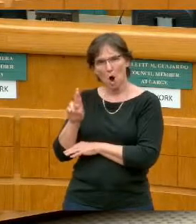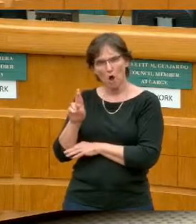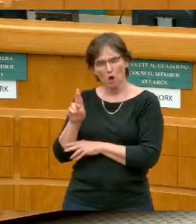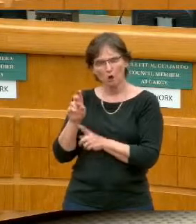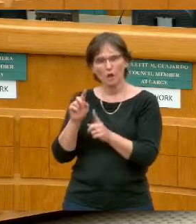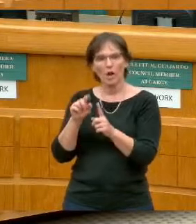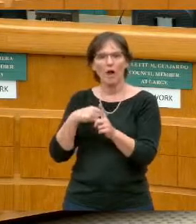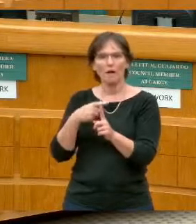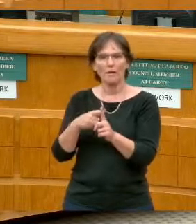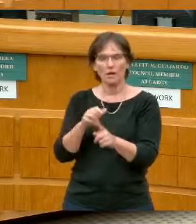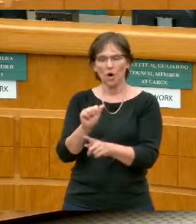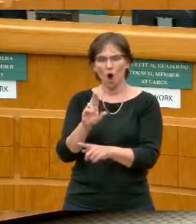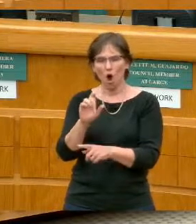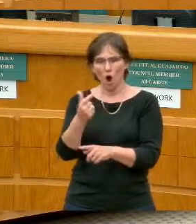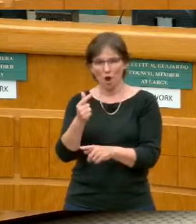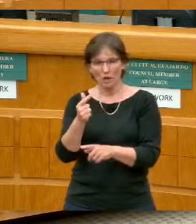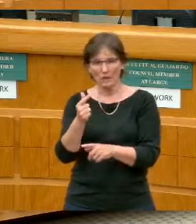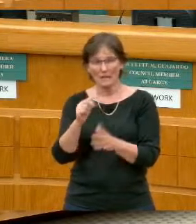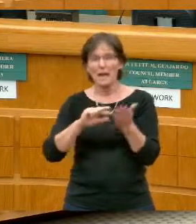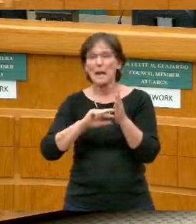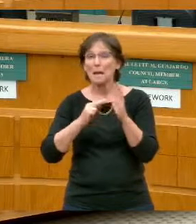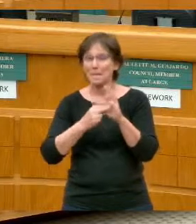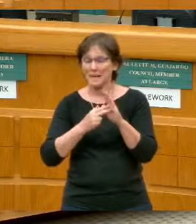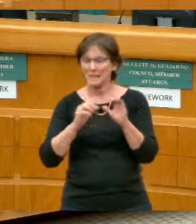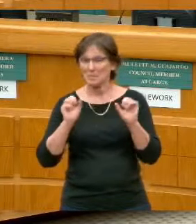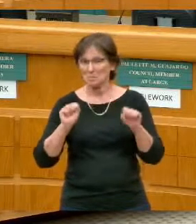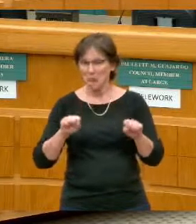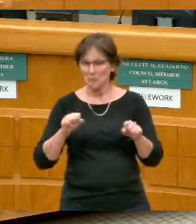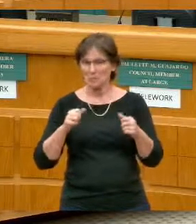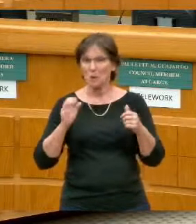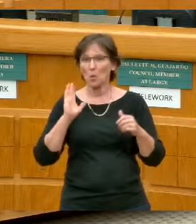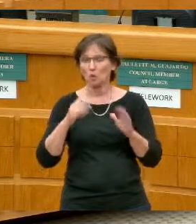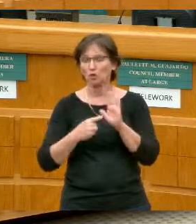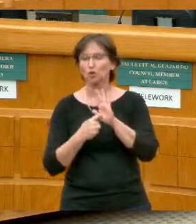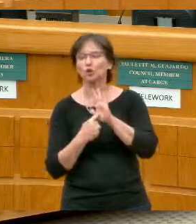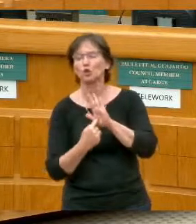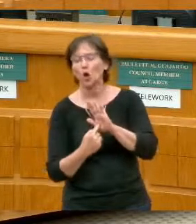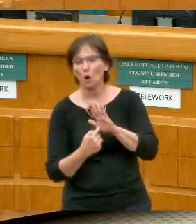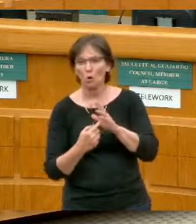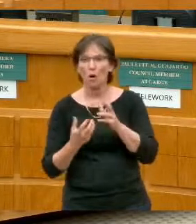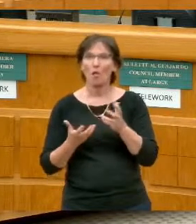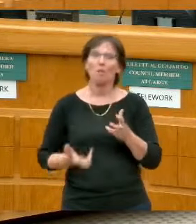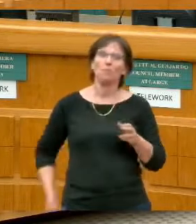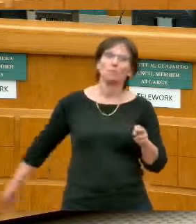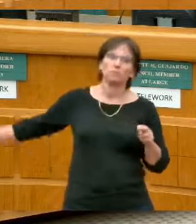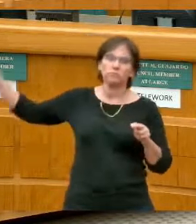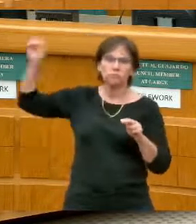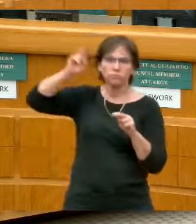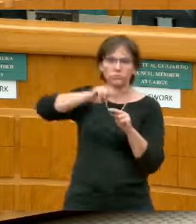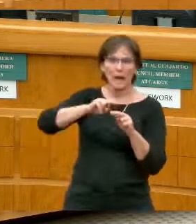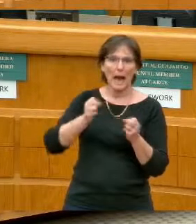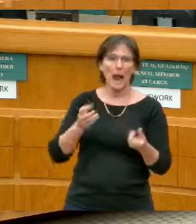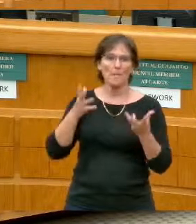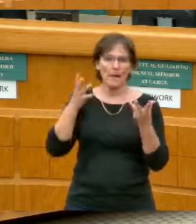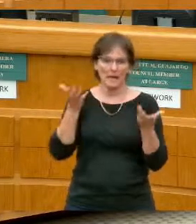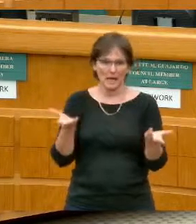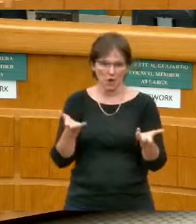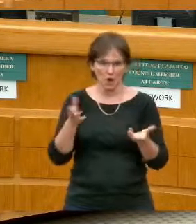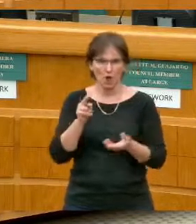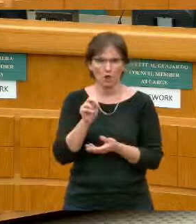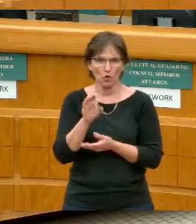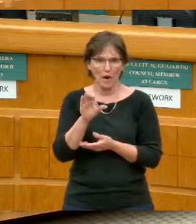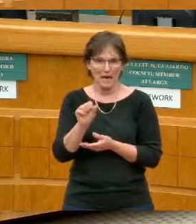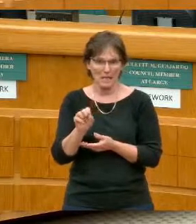the potential to significantly increase our number of cases here in Nueces County. Our staff will work through these